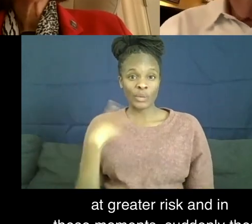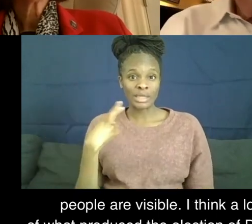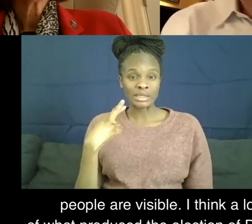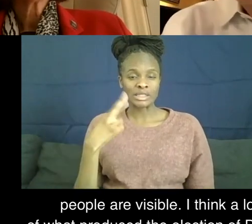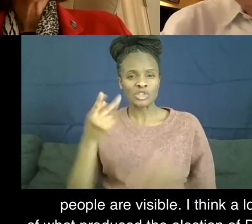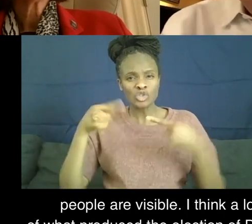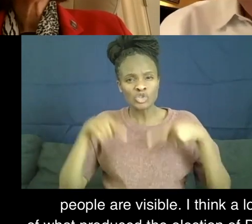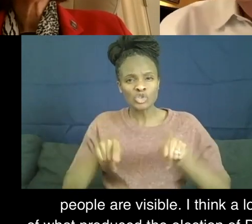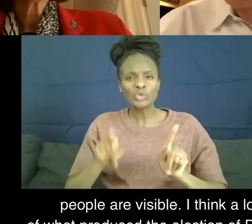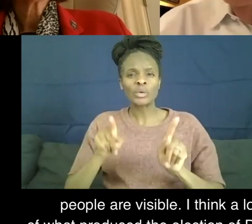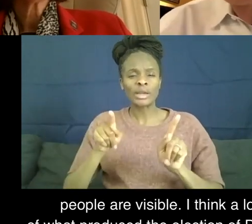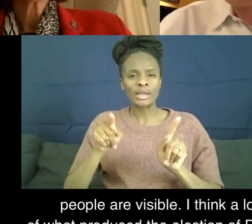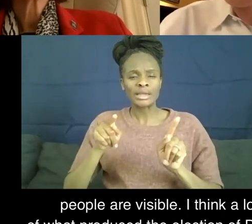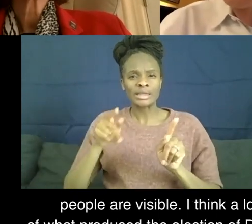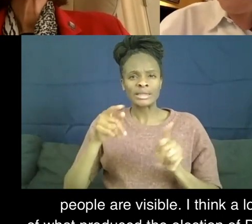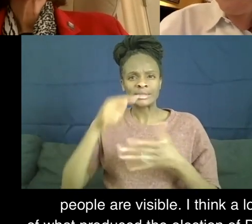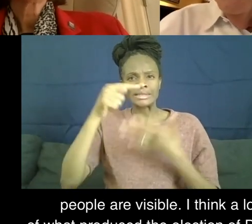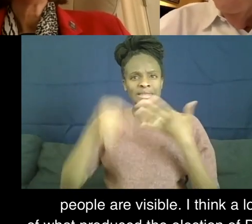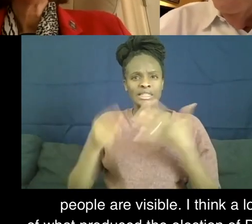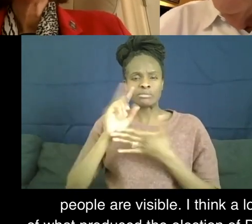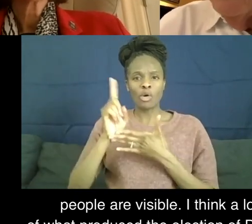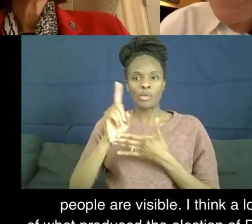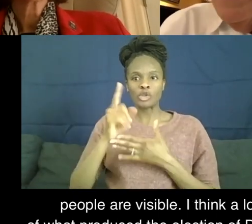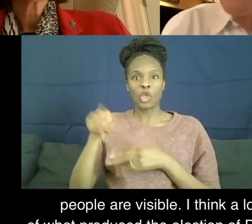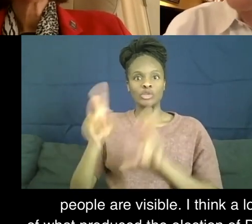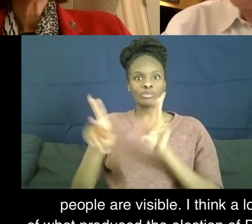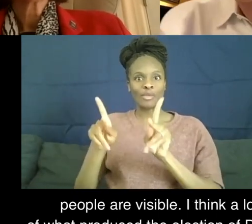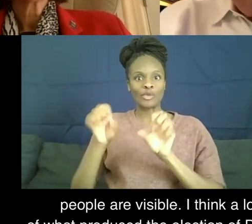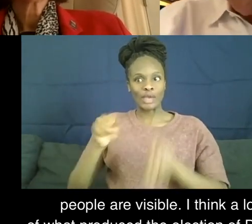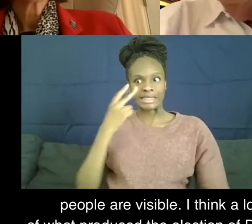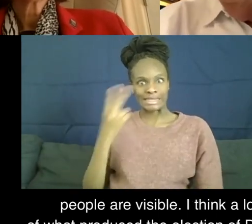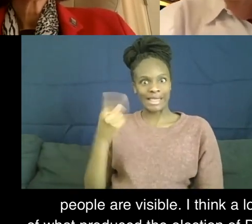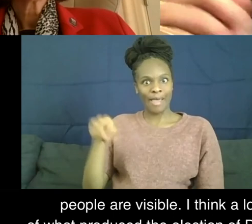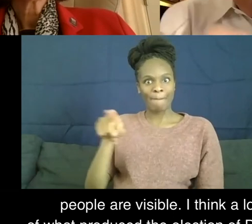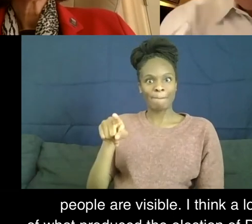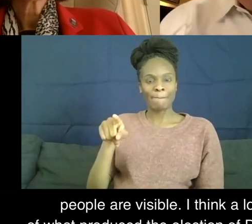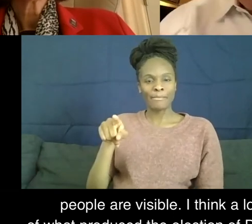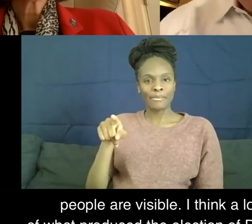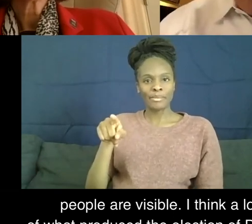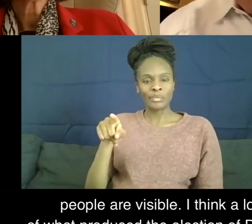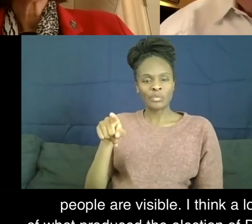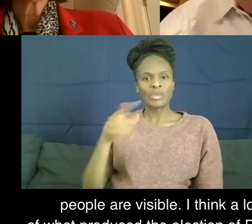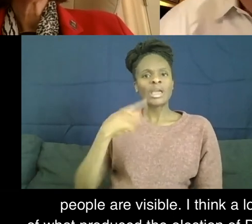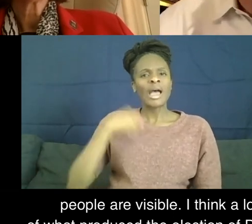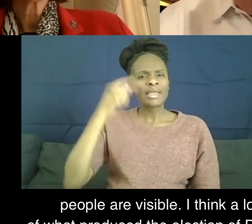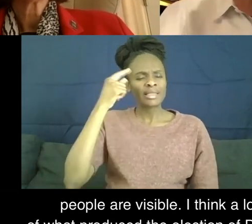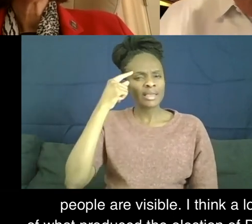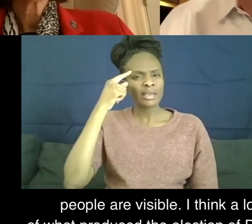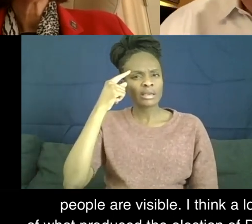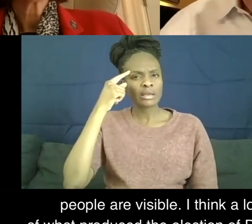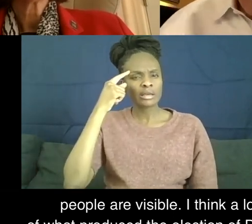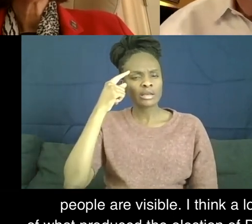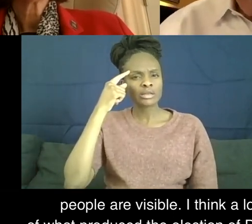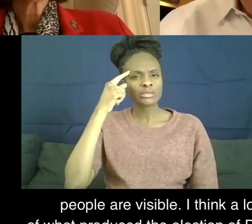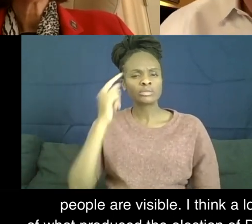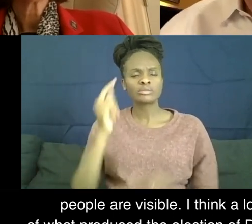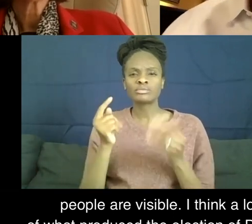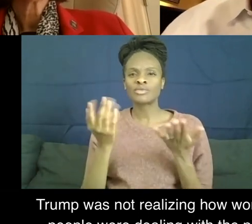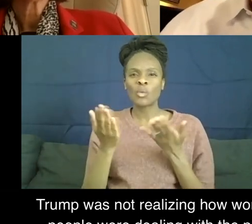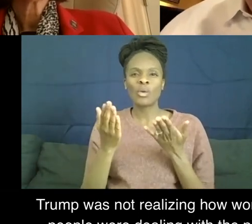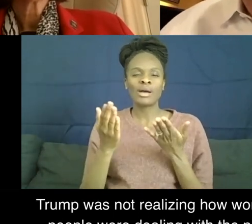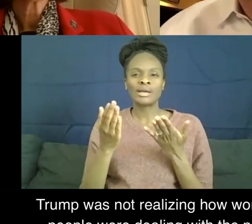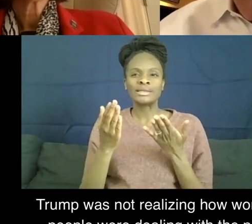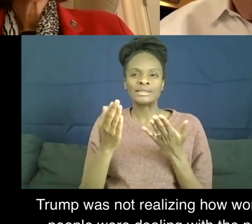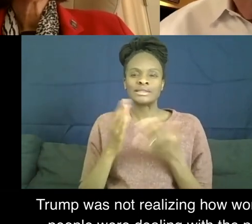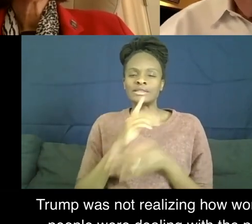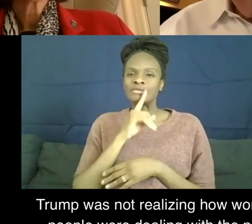suddenly, these people are visible. Um, and the, uh, I think a lot of what, produced the election of Donald